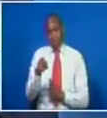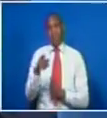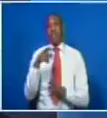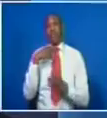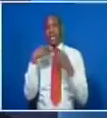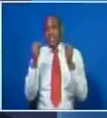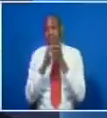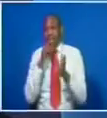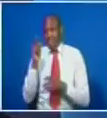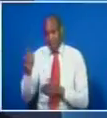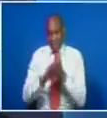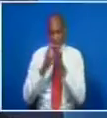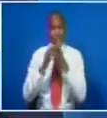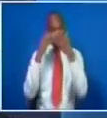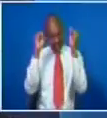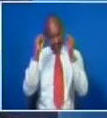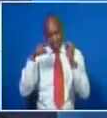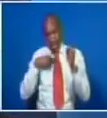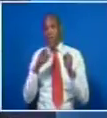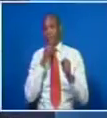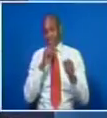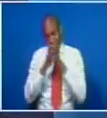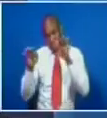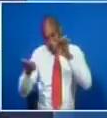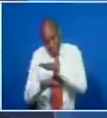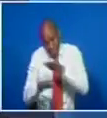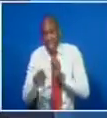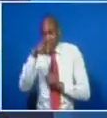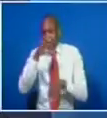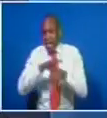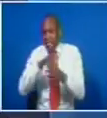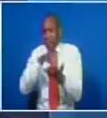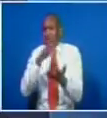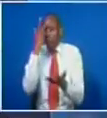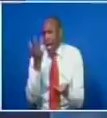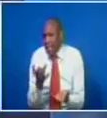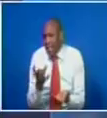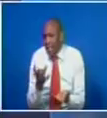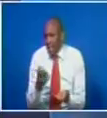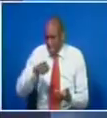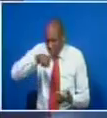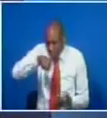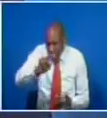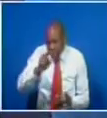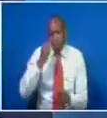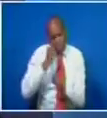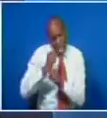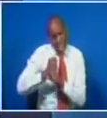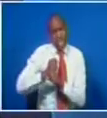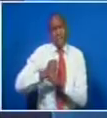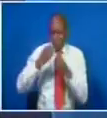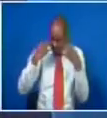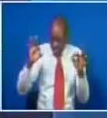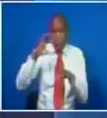president. So they earned those positions by virtue of the fact that they sacrificed for the